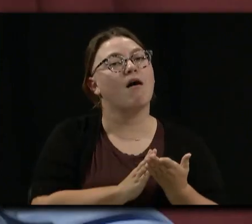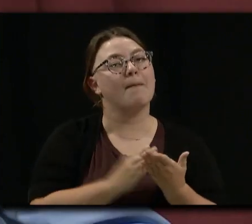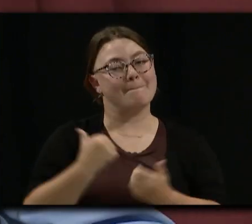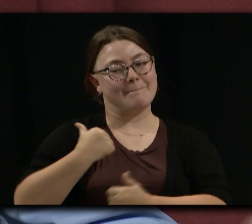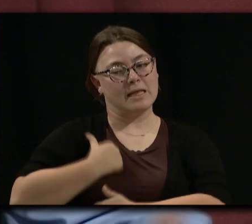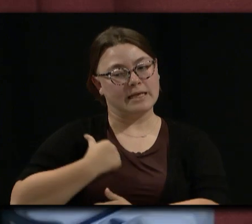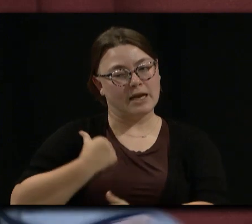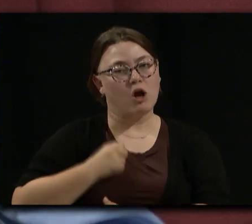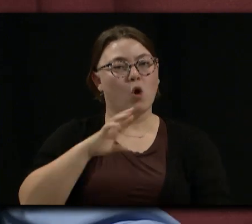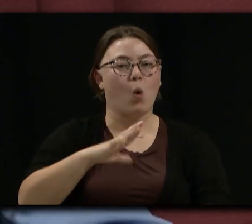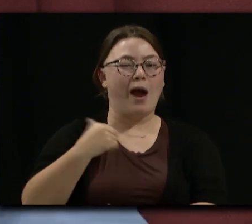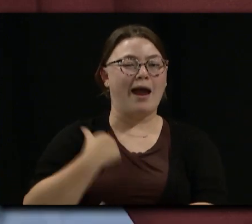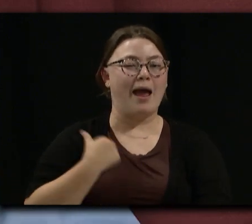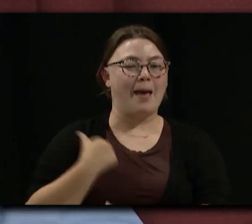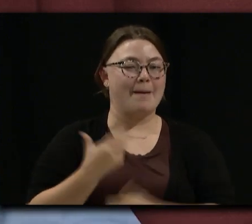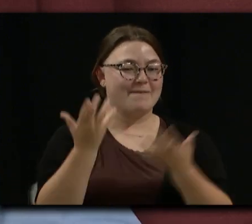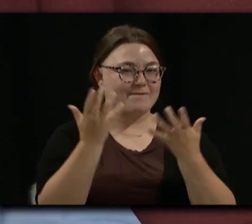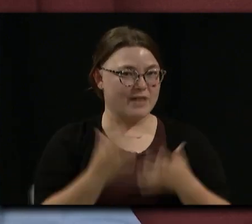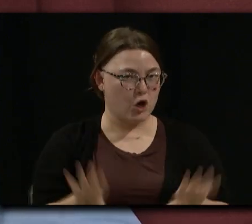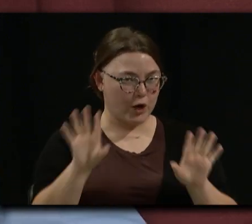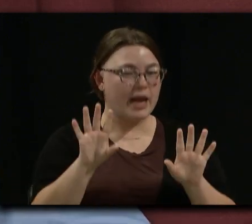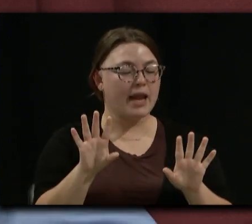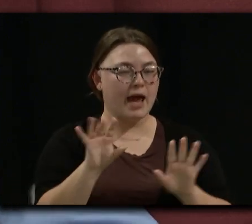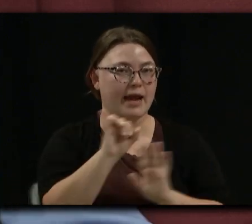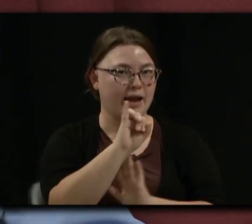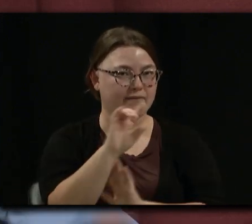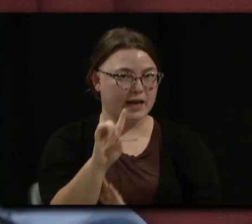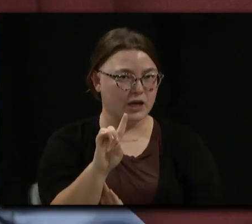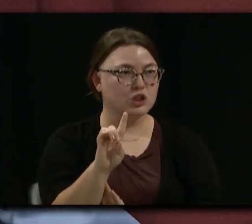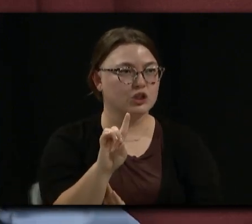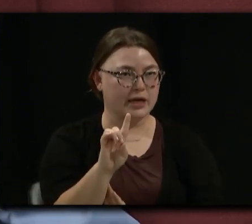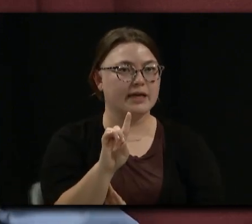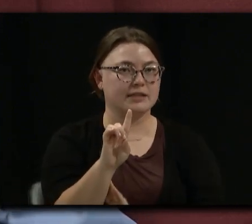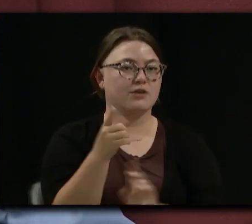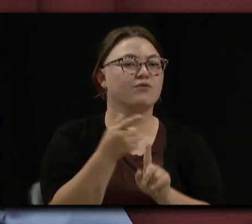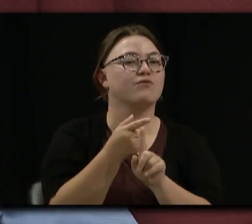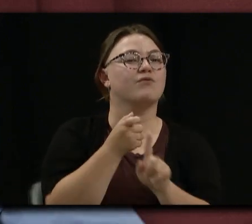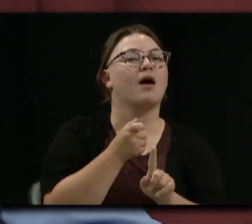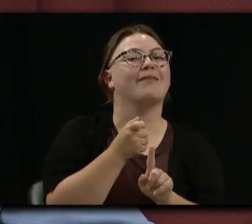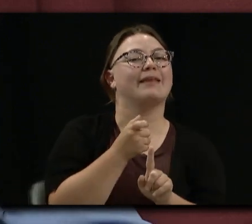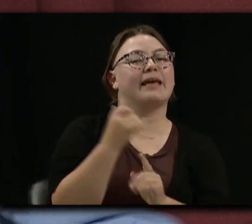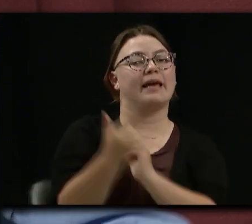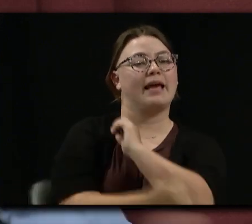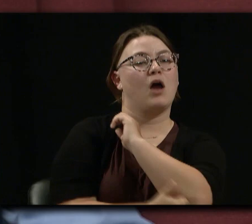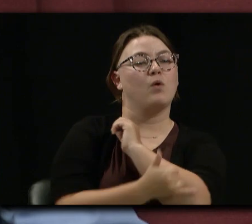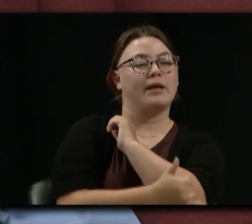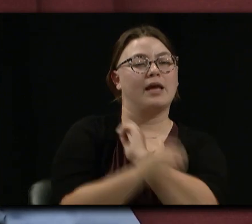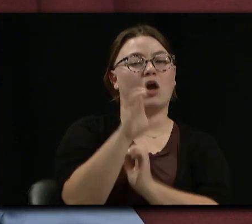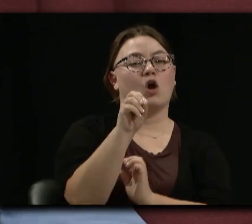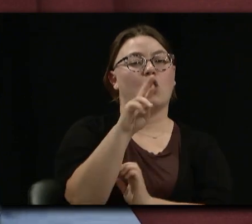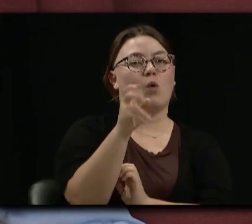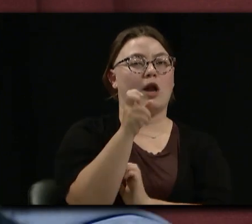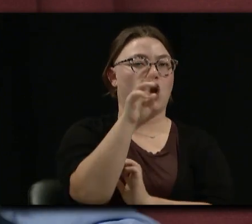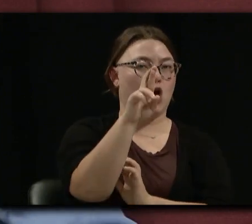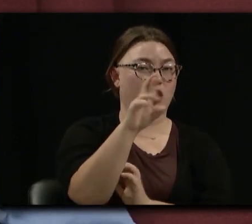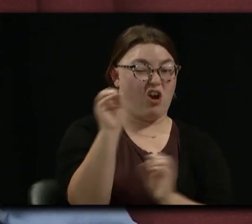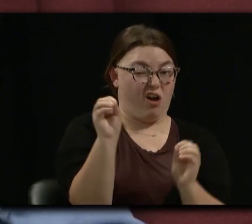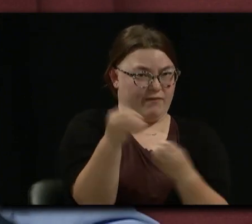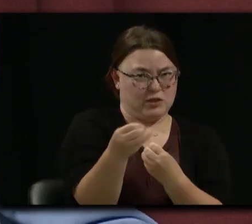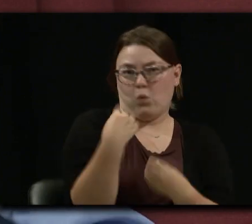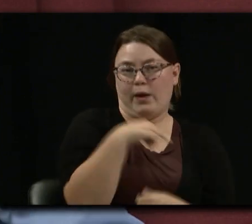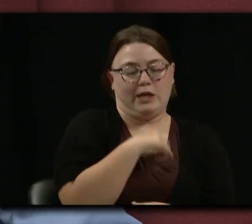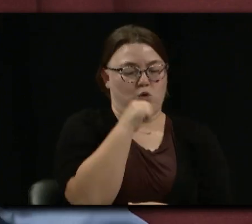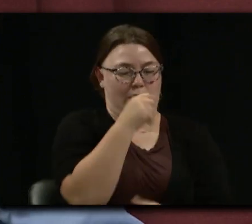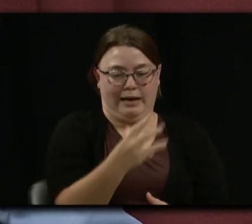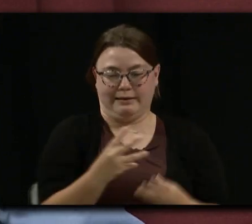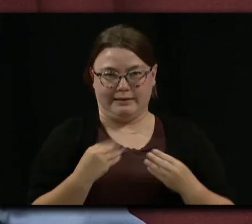veteran IDs that were issued by the county recorder's office. We do not accept those because they have to be issued